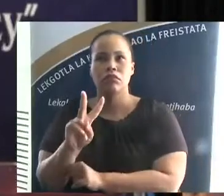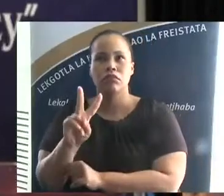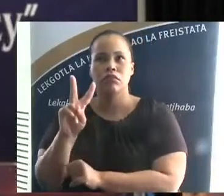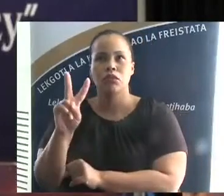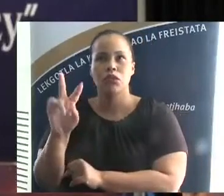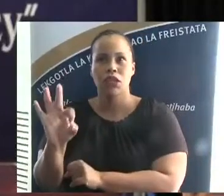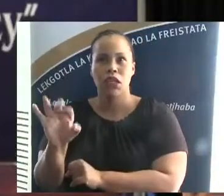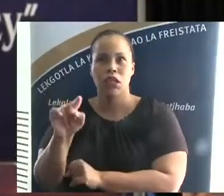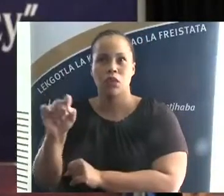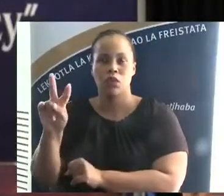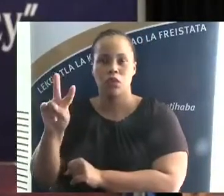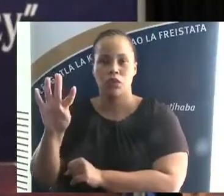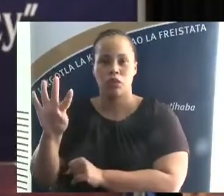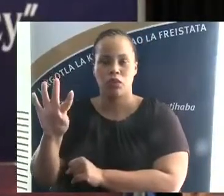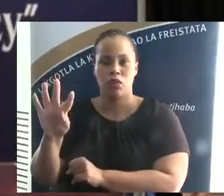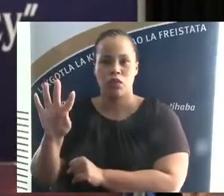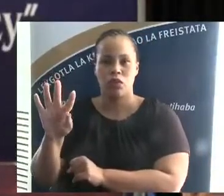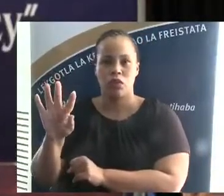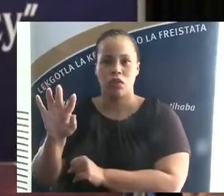2023-24,